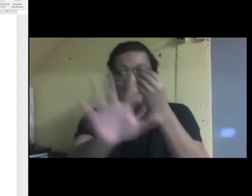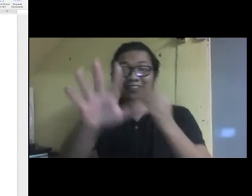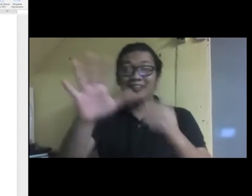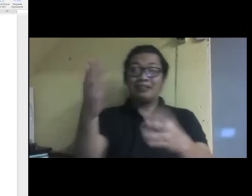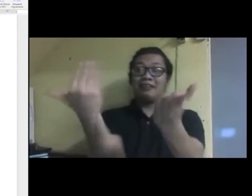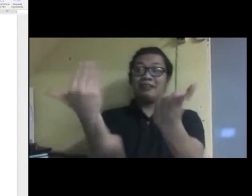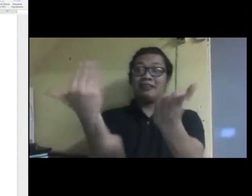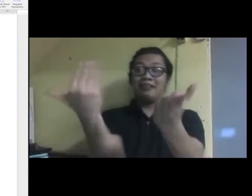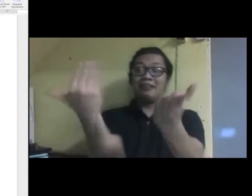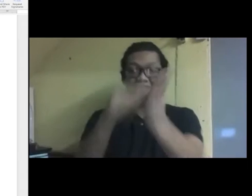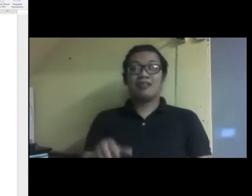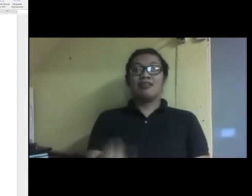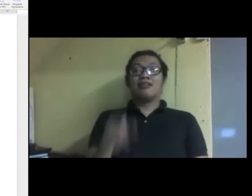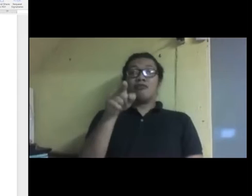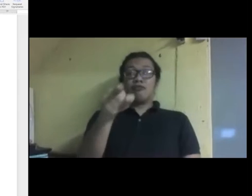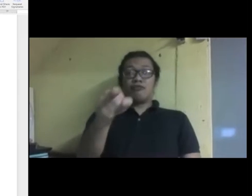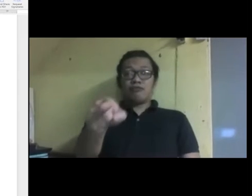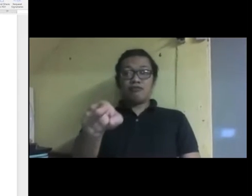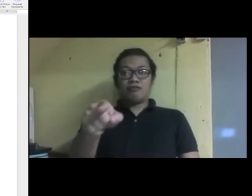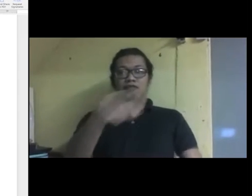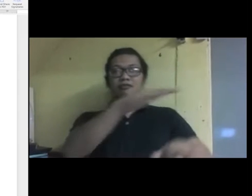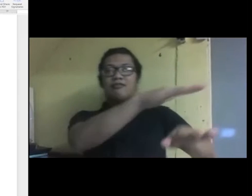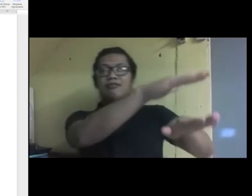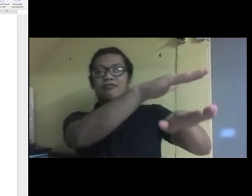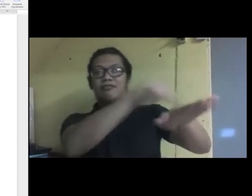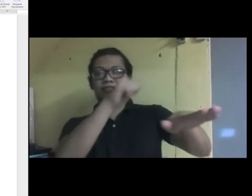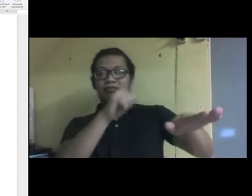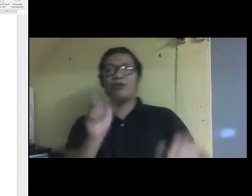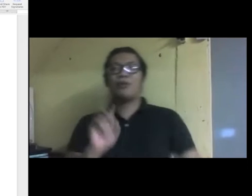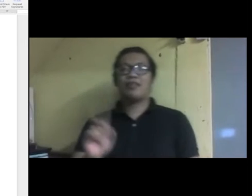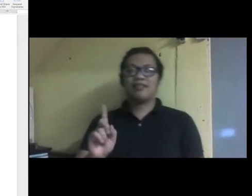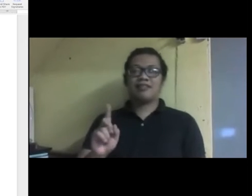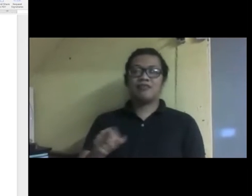Okay. Sorry, I was confused there. I'll do that again. You